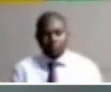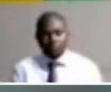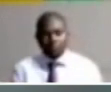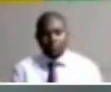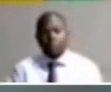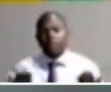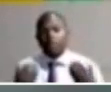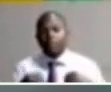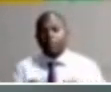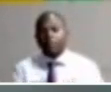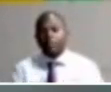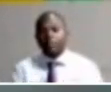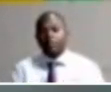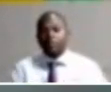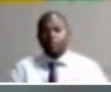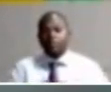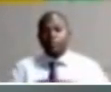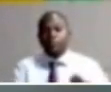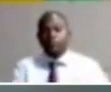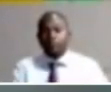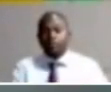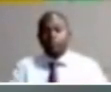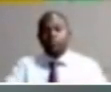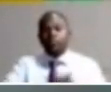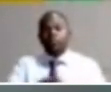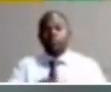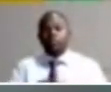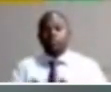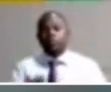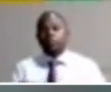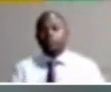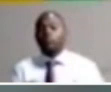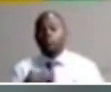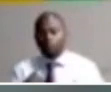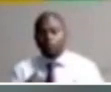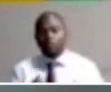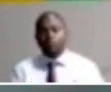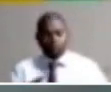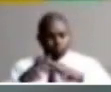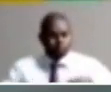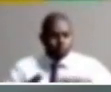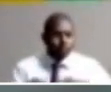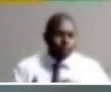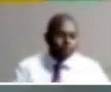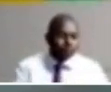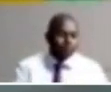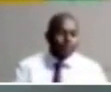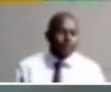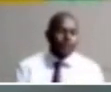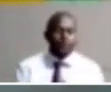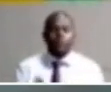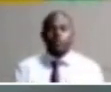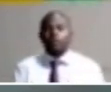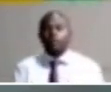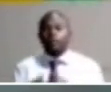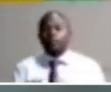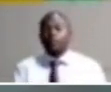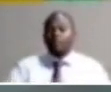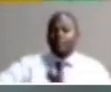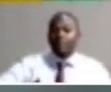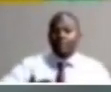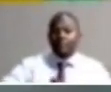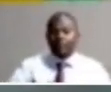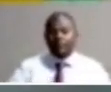with the possibility of infecting them? That is what we need to discover, and we need to do it